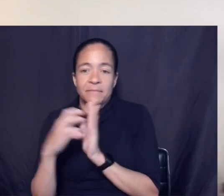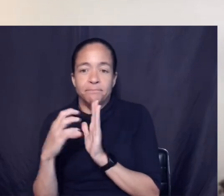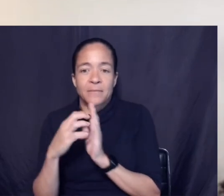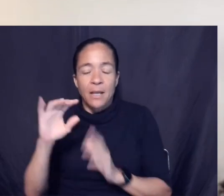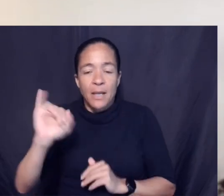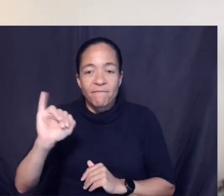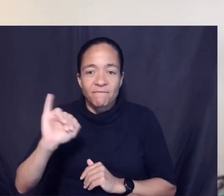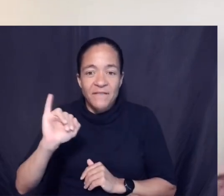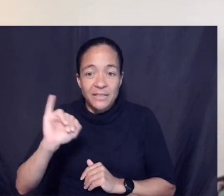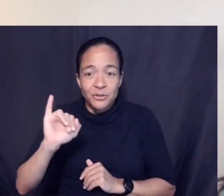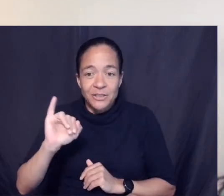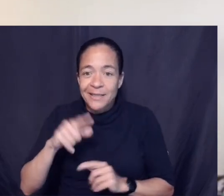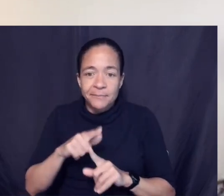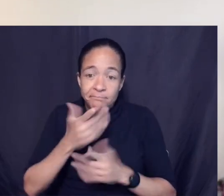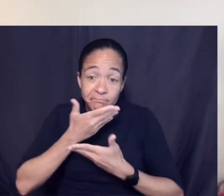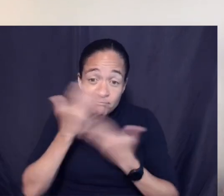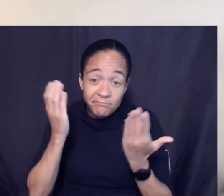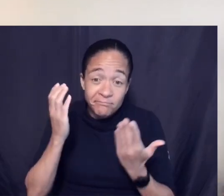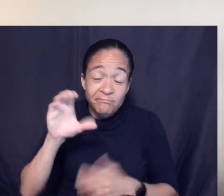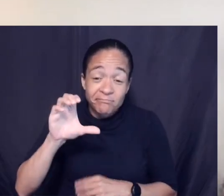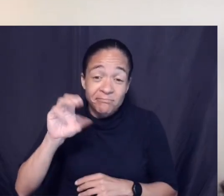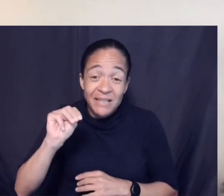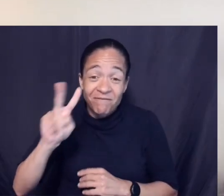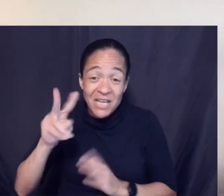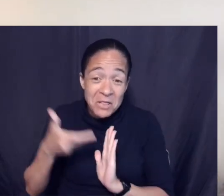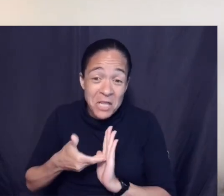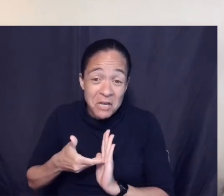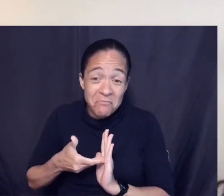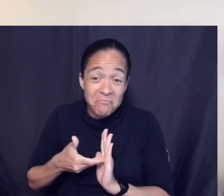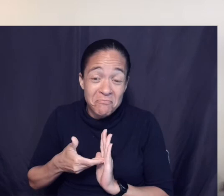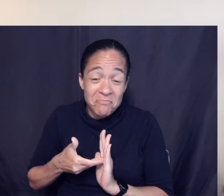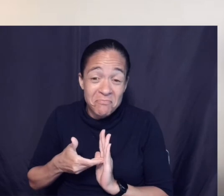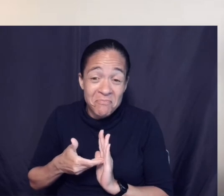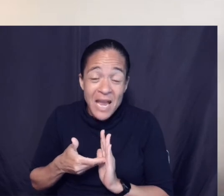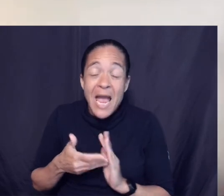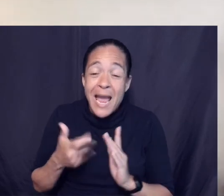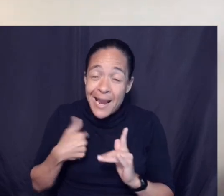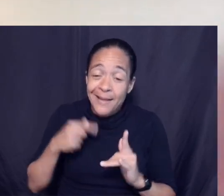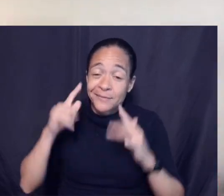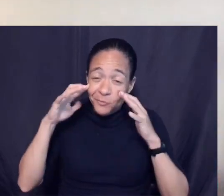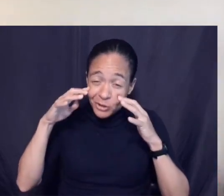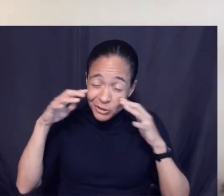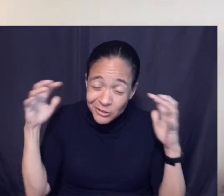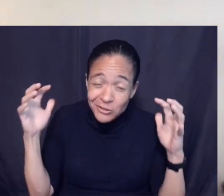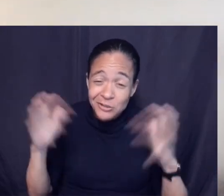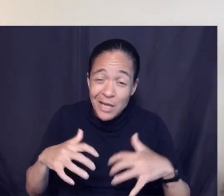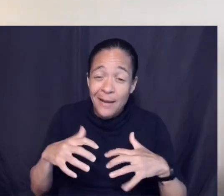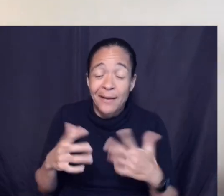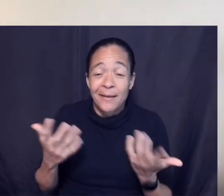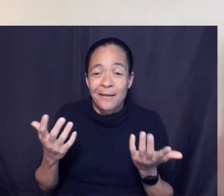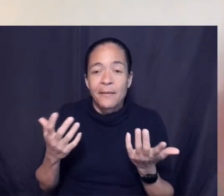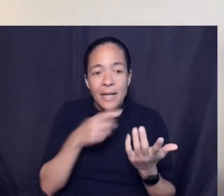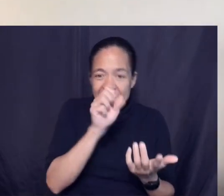infection section. And there is nothing about cytomegalovirus, not a thing. And it just blew my mind